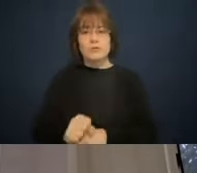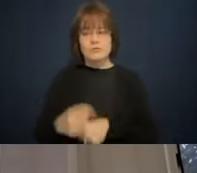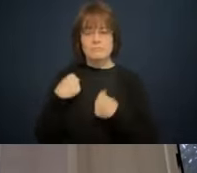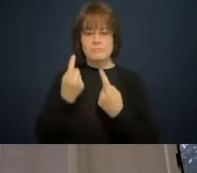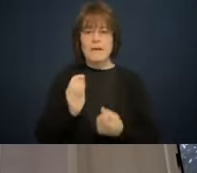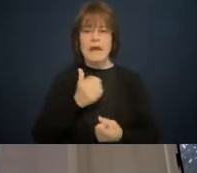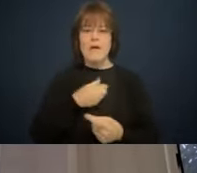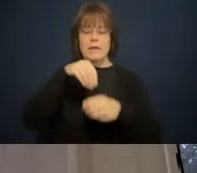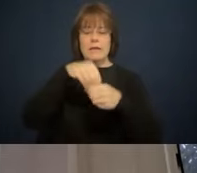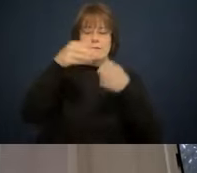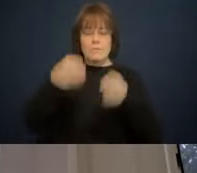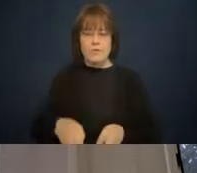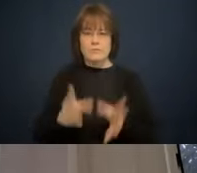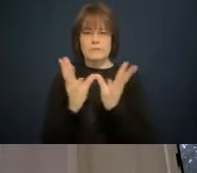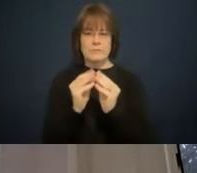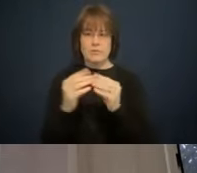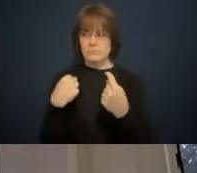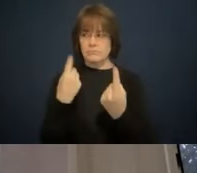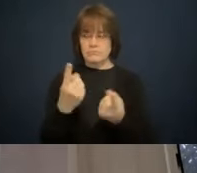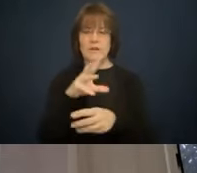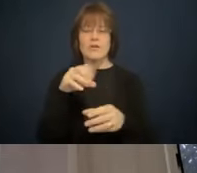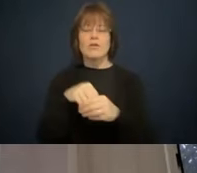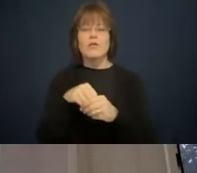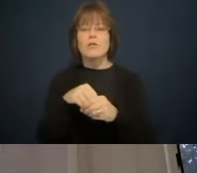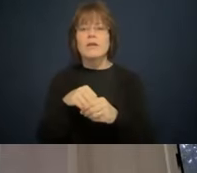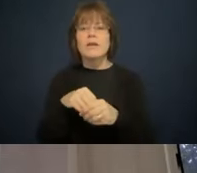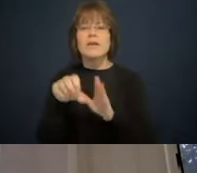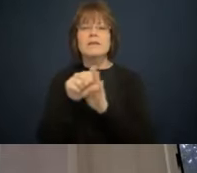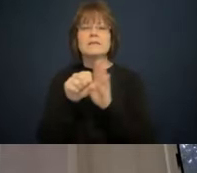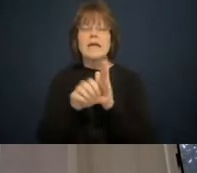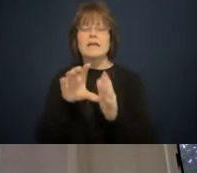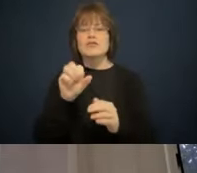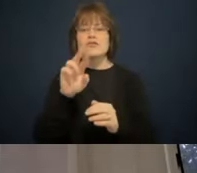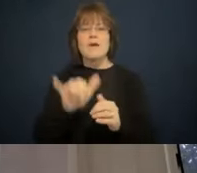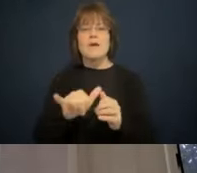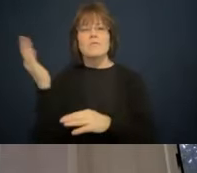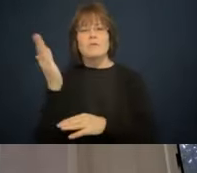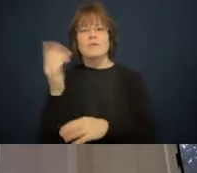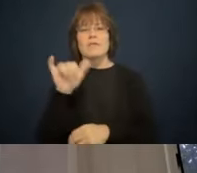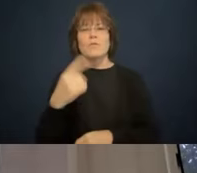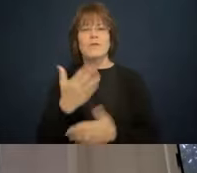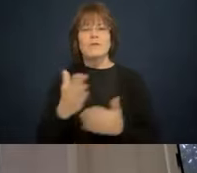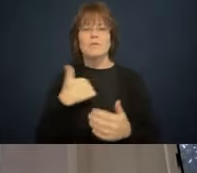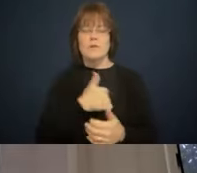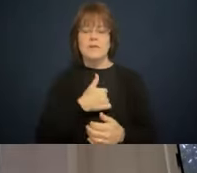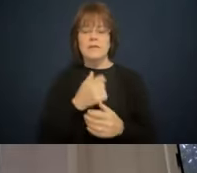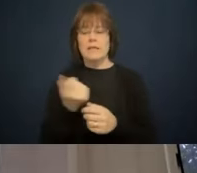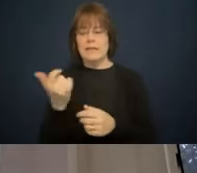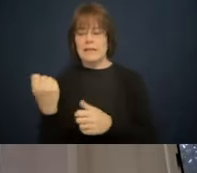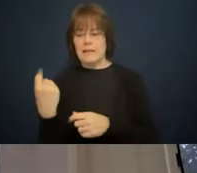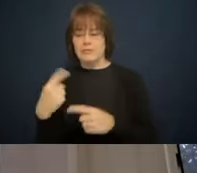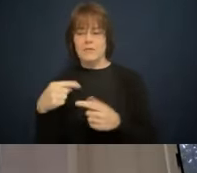our in-person seminars over the years have included a state of the survey presentation. And that's one of the things we eliminated last year and this year,